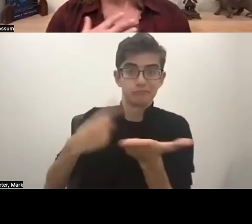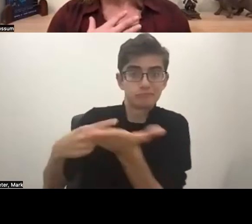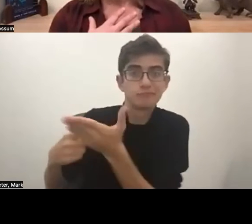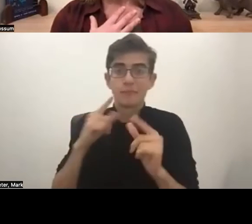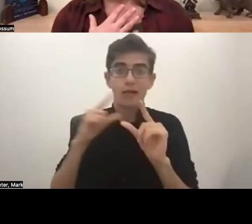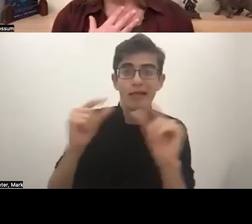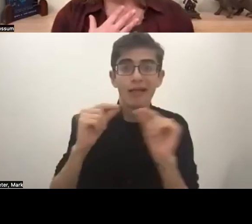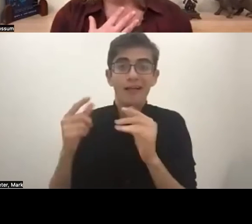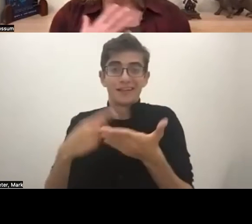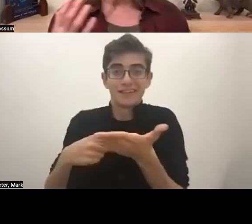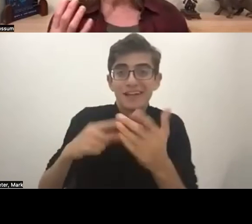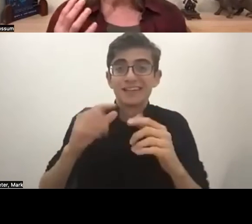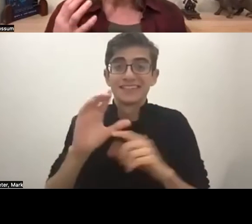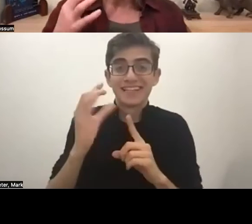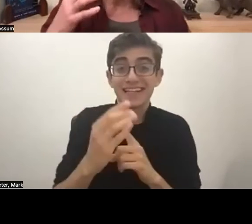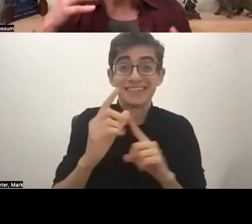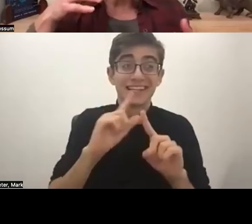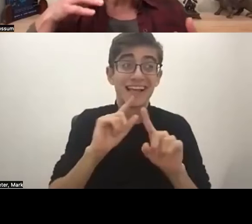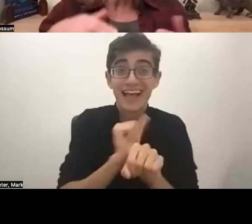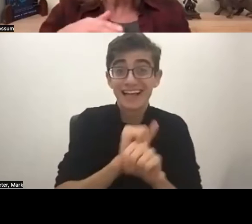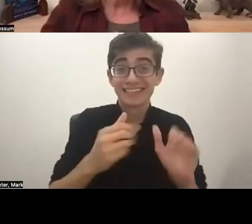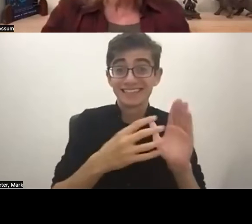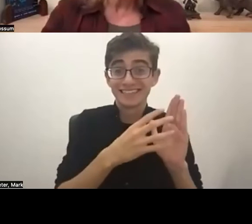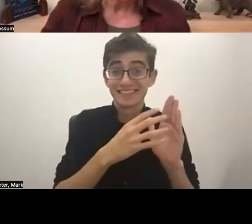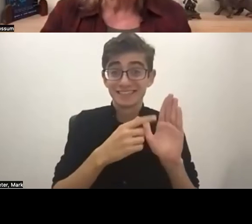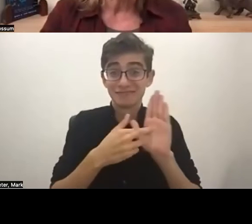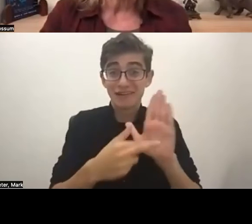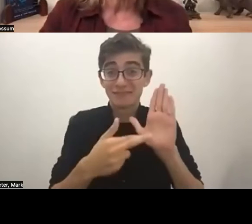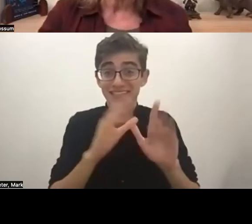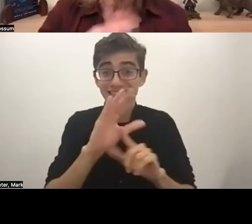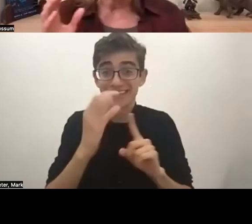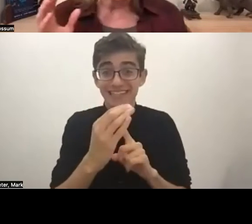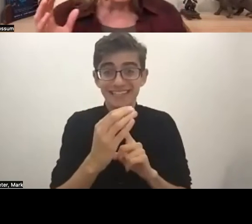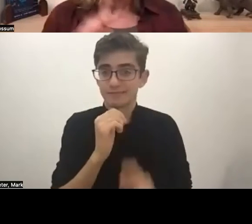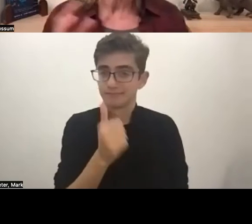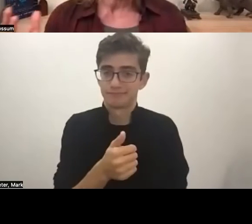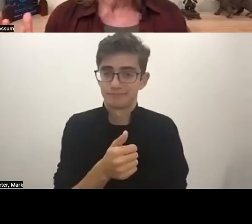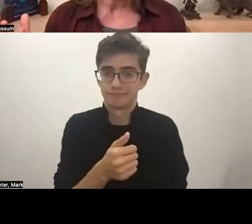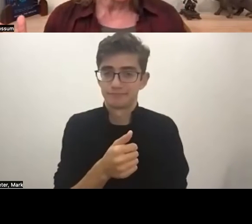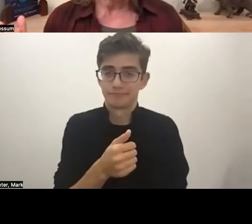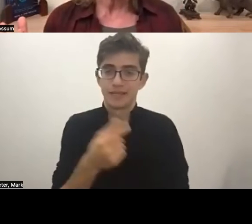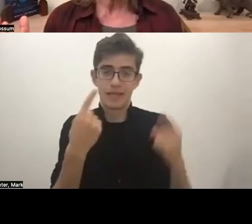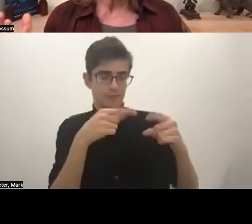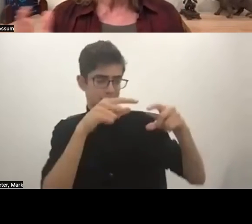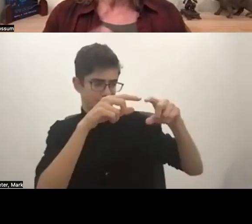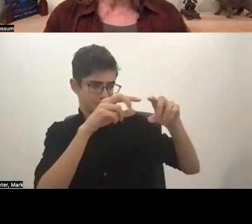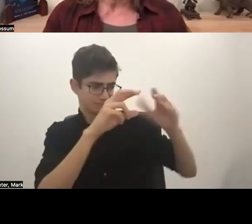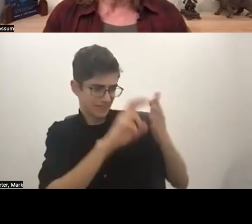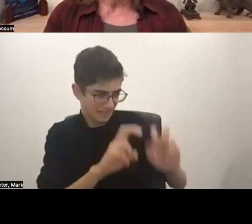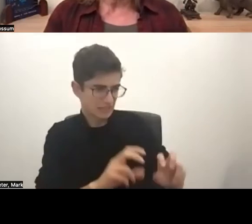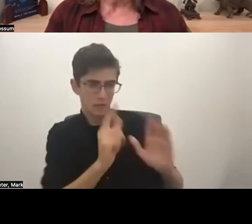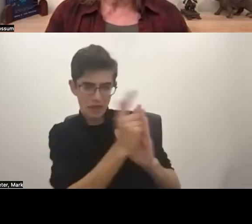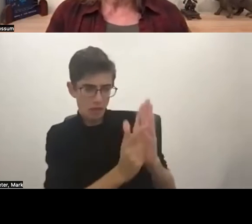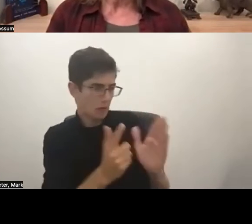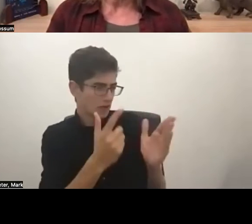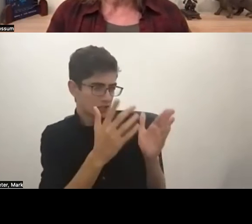aren't actually an accurate representation when you actually get down into the weeds of what the attorneys are doing.